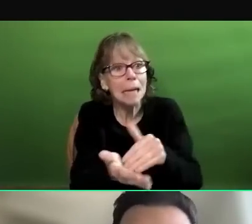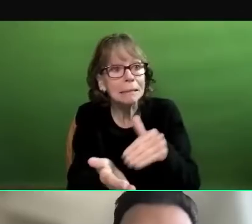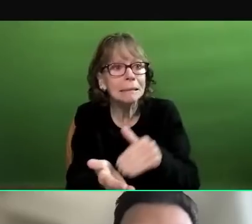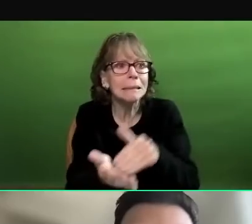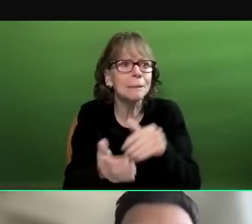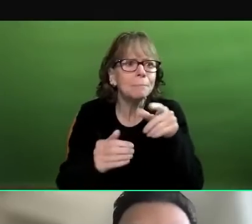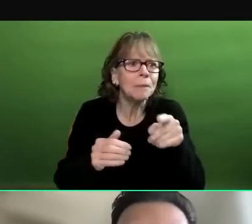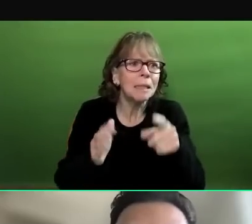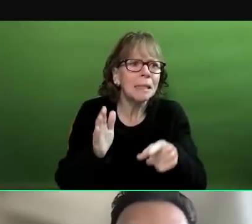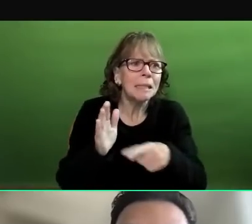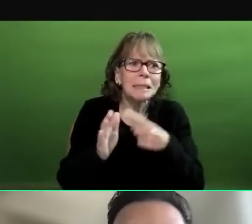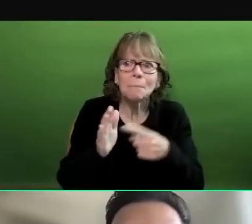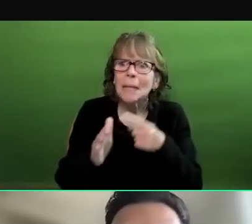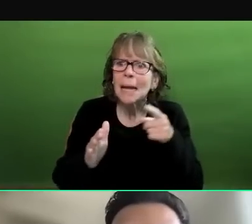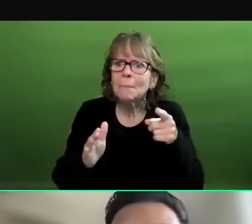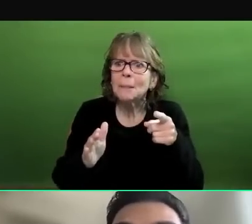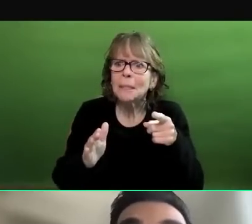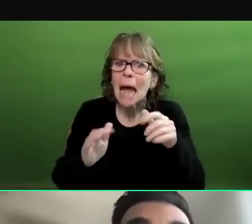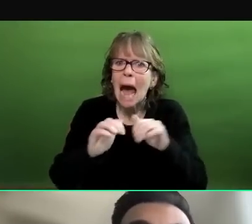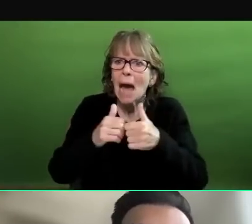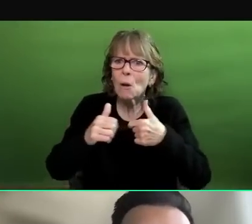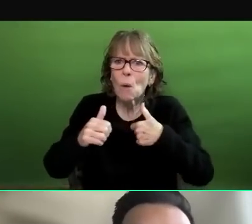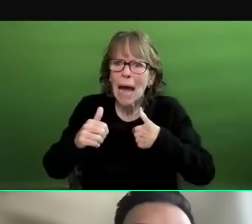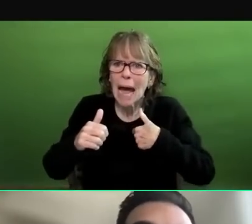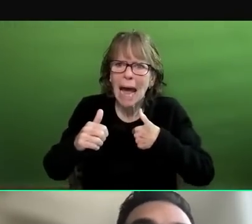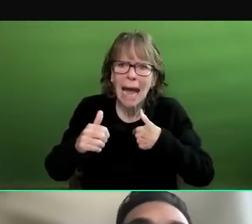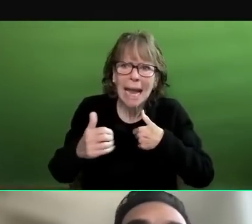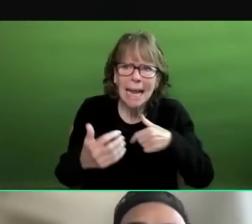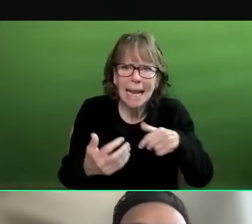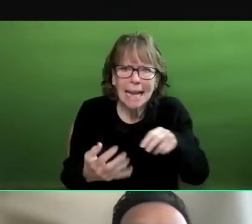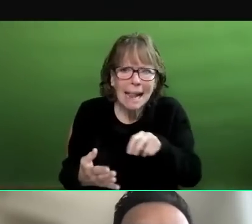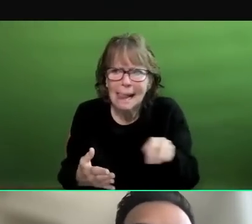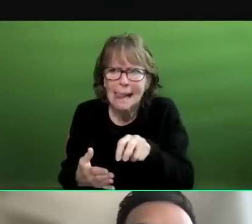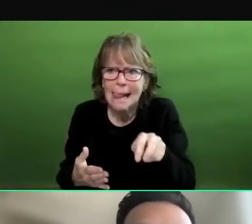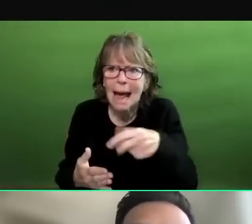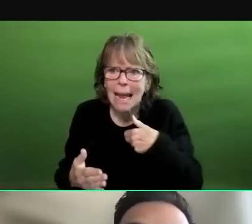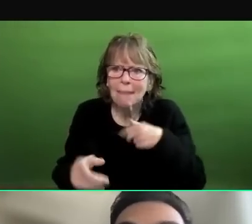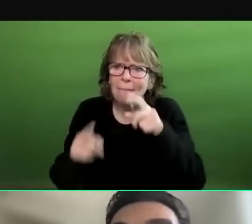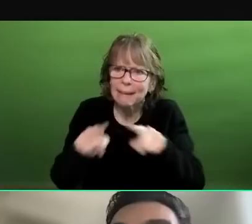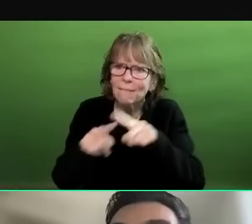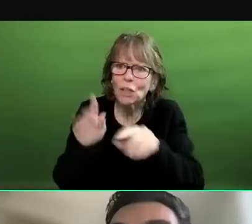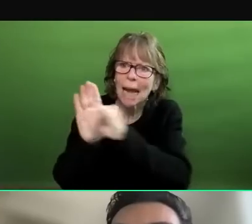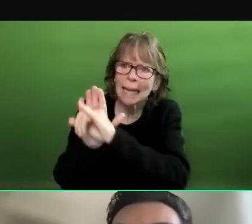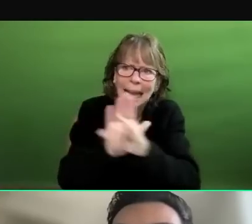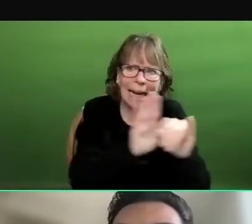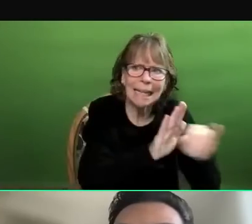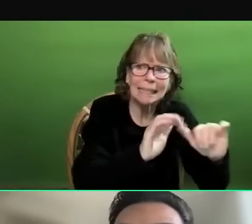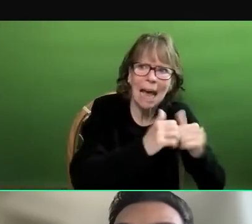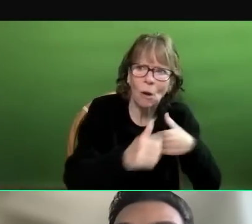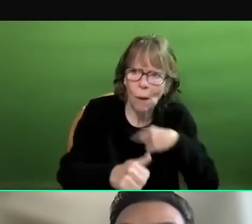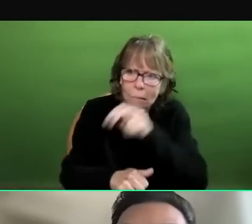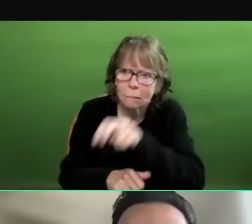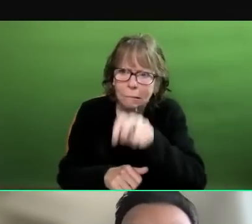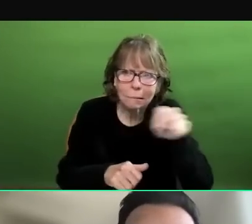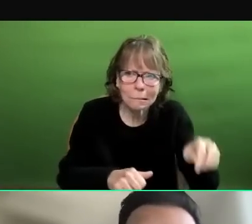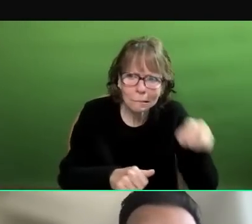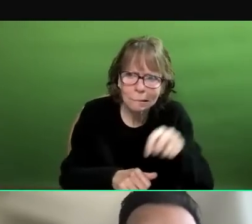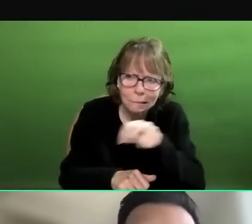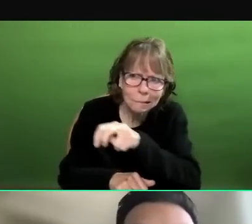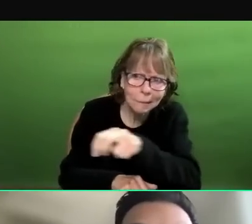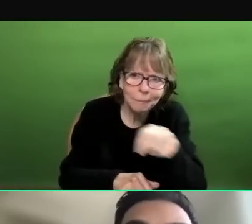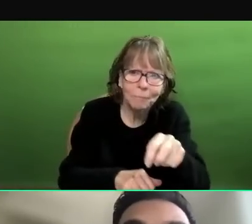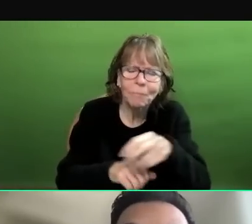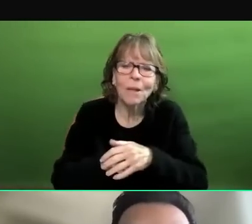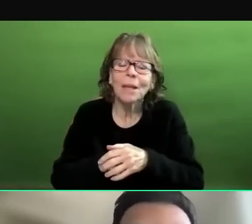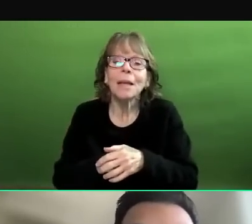multiple identities. So really echoing that concept of intersectionality and the fact that they're not really aware of how do I treat an